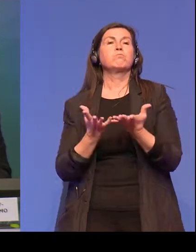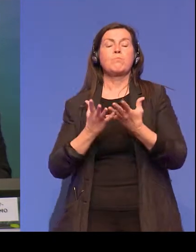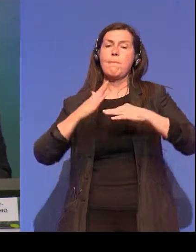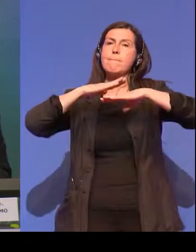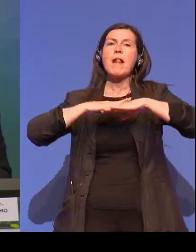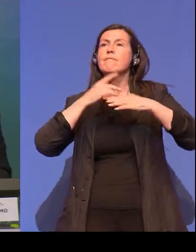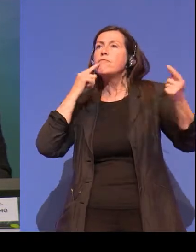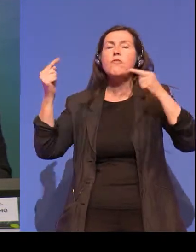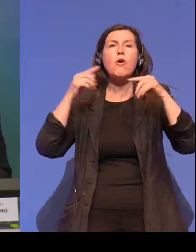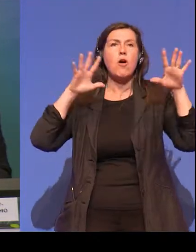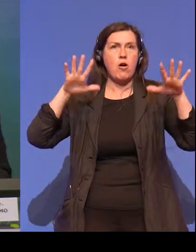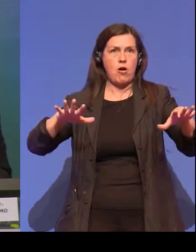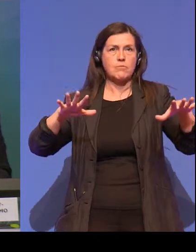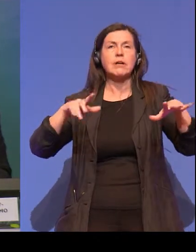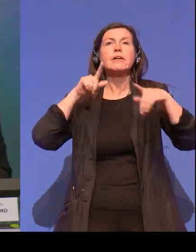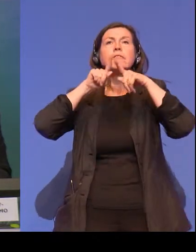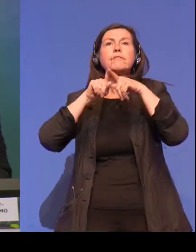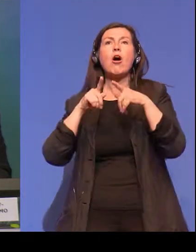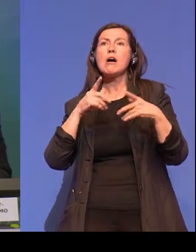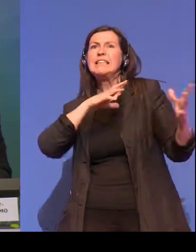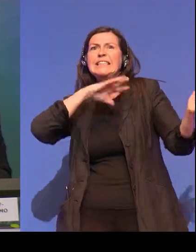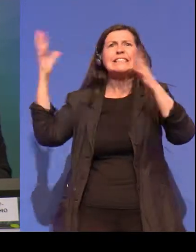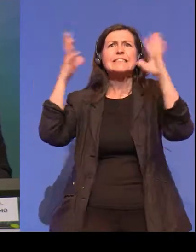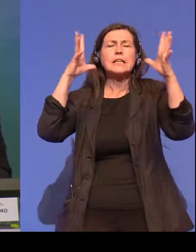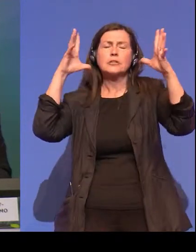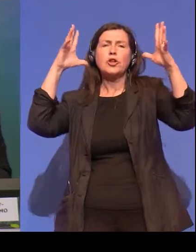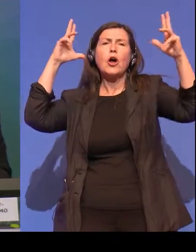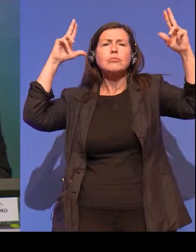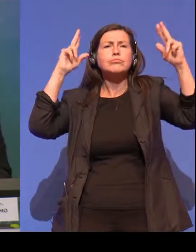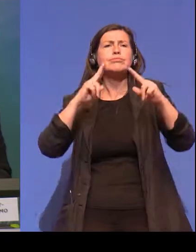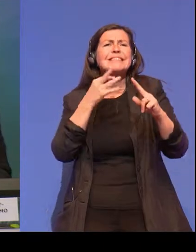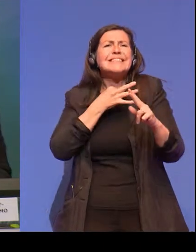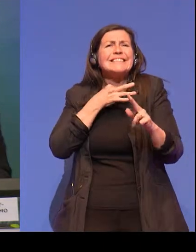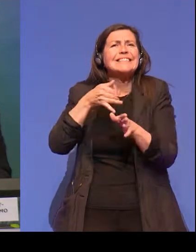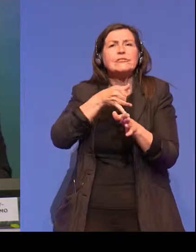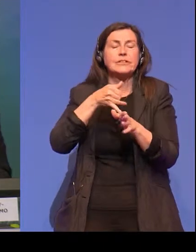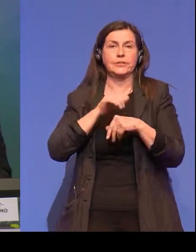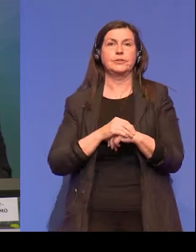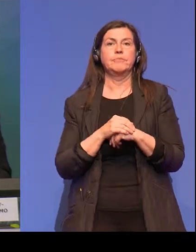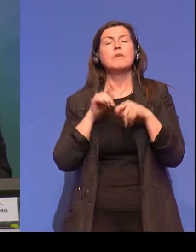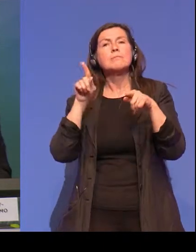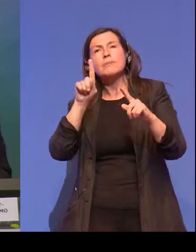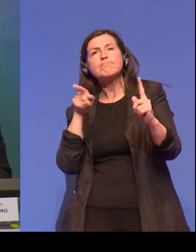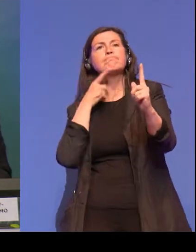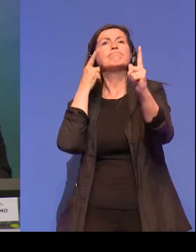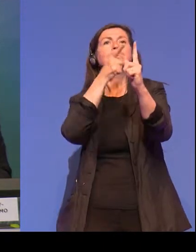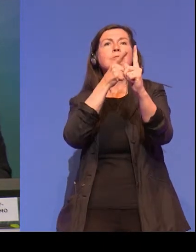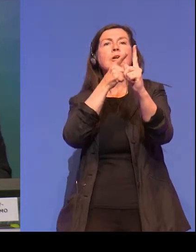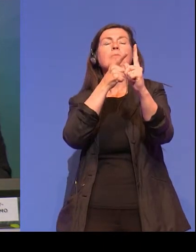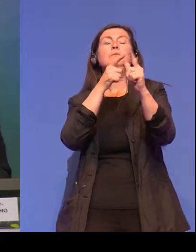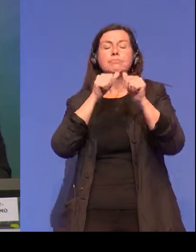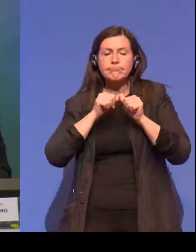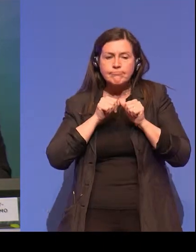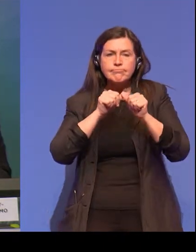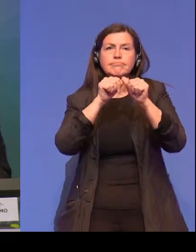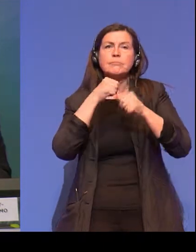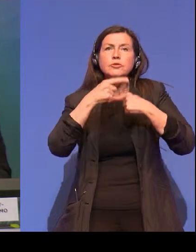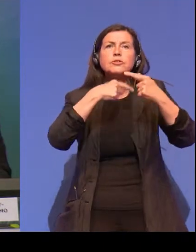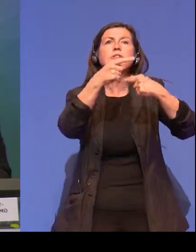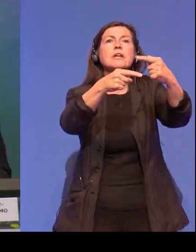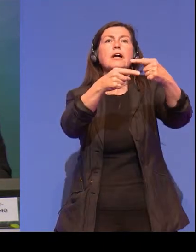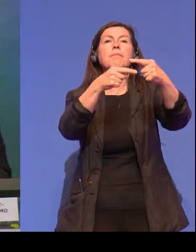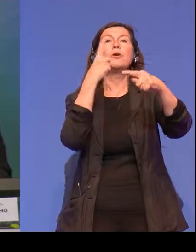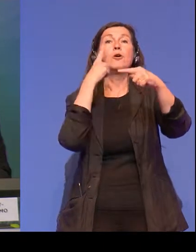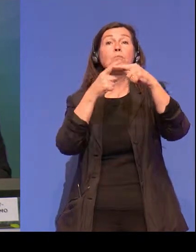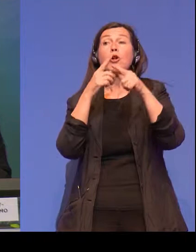the overall theme, Resilience Dividend Towards Sustainable and Inclusive Societies.